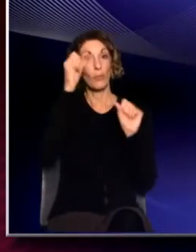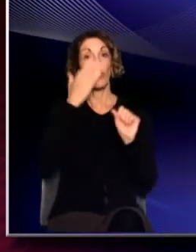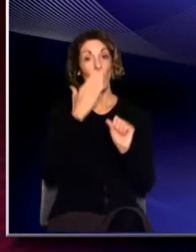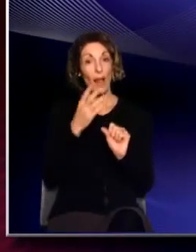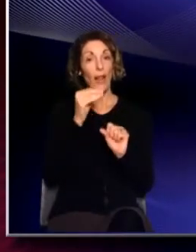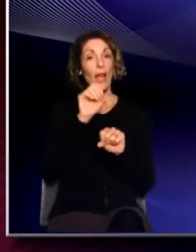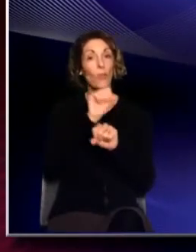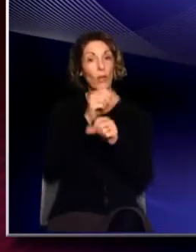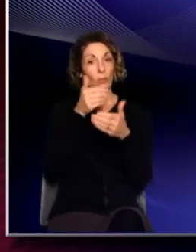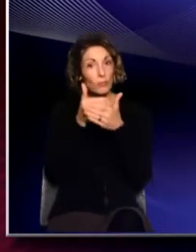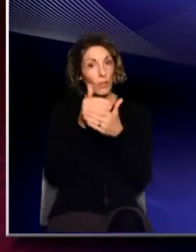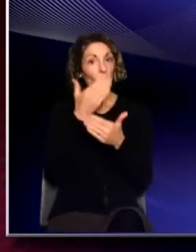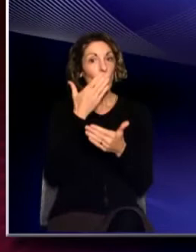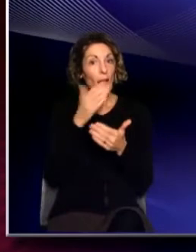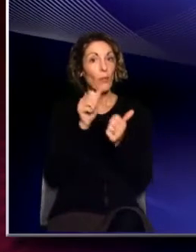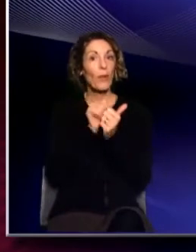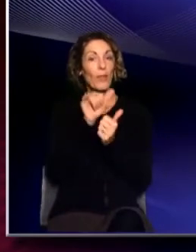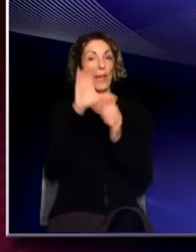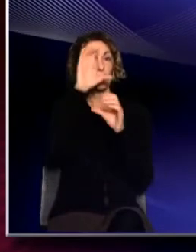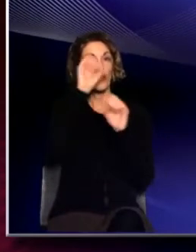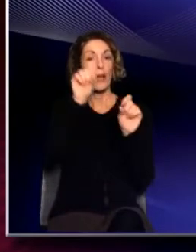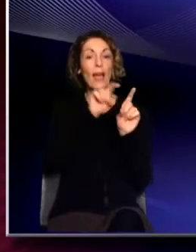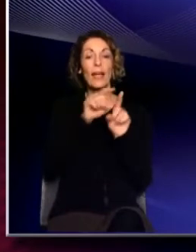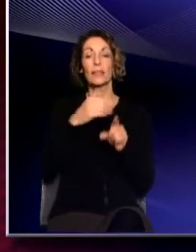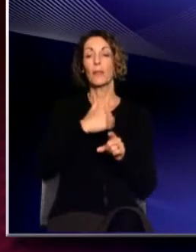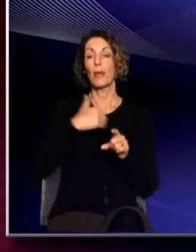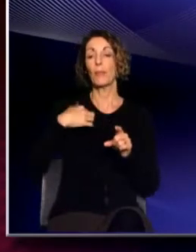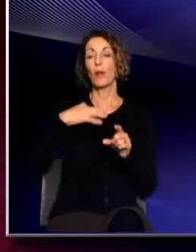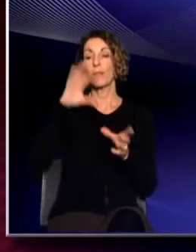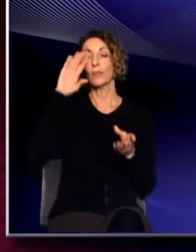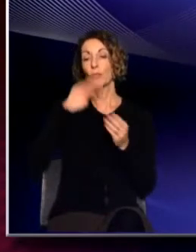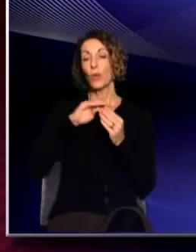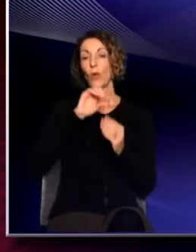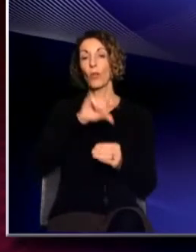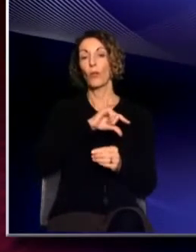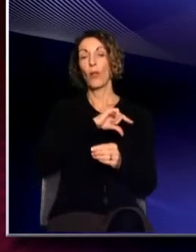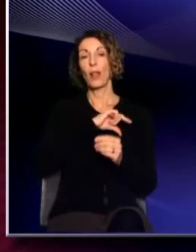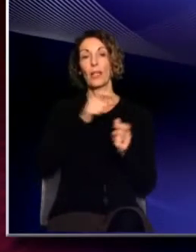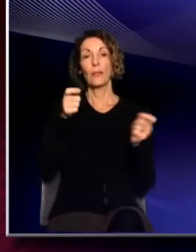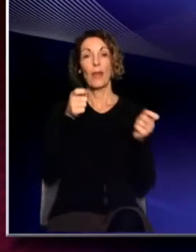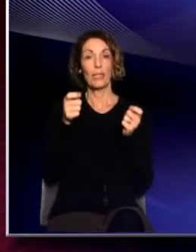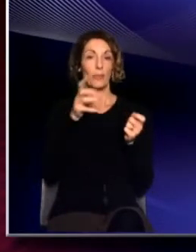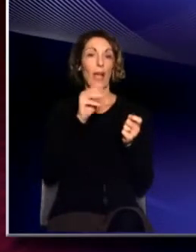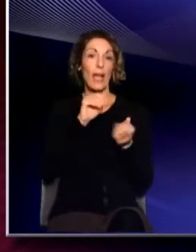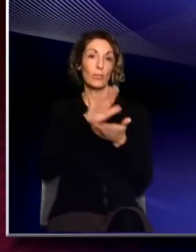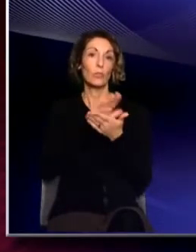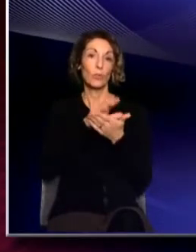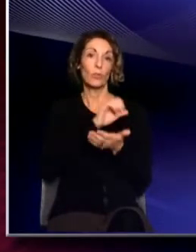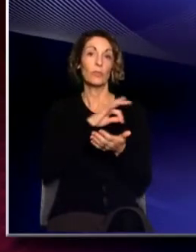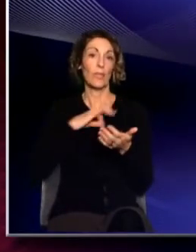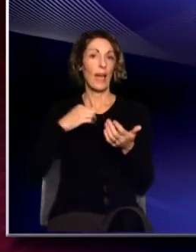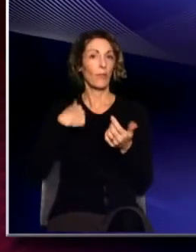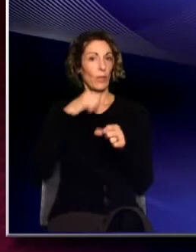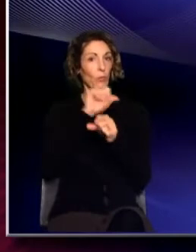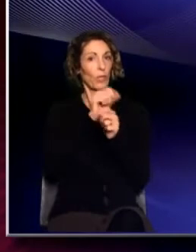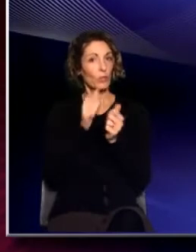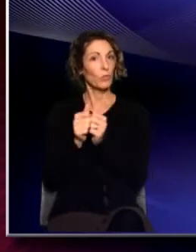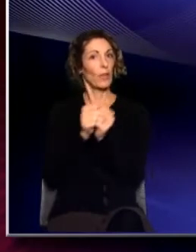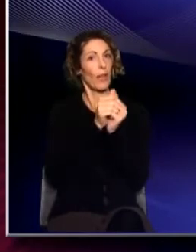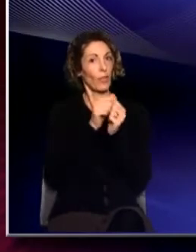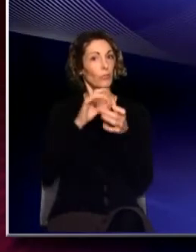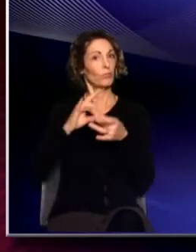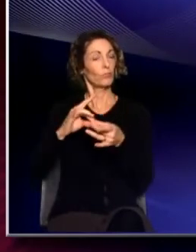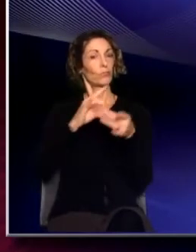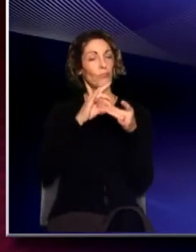Superintendent as a member of the Total Quality Management, and school staff cooperatively worked together, arranging